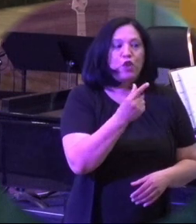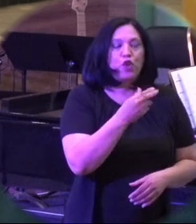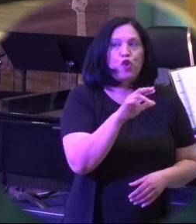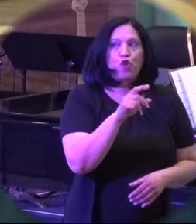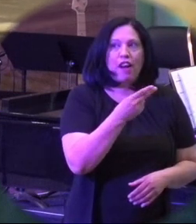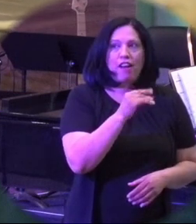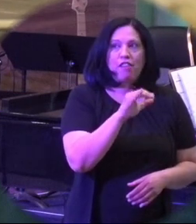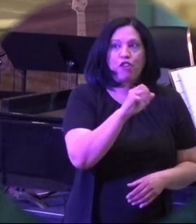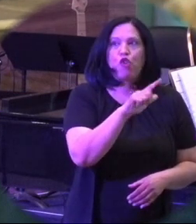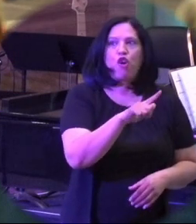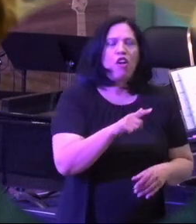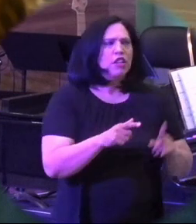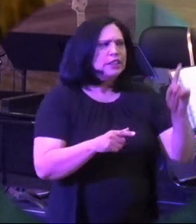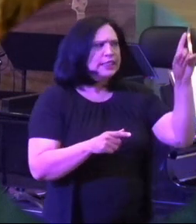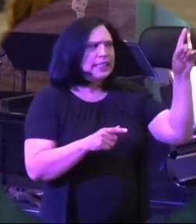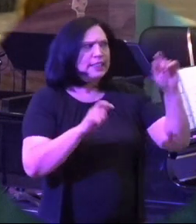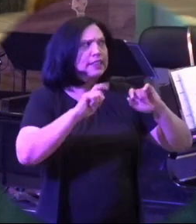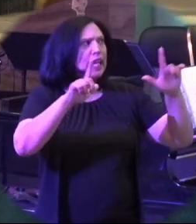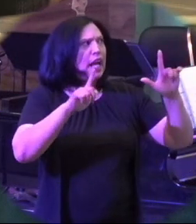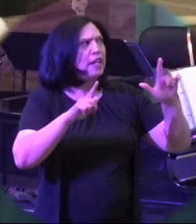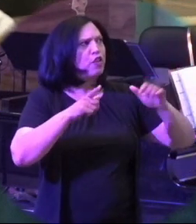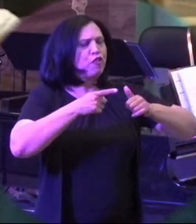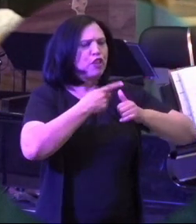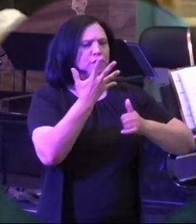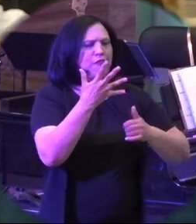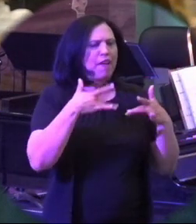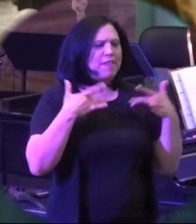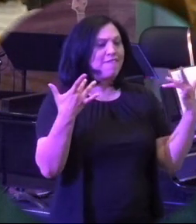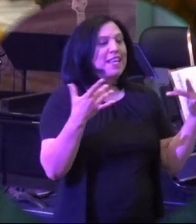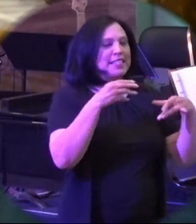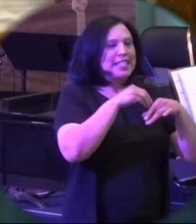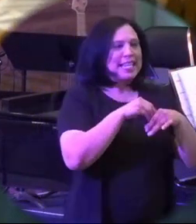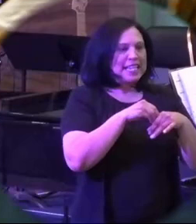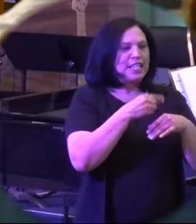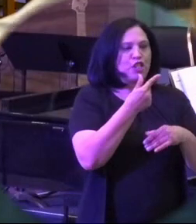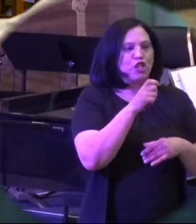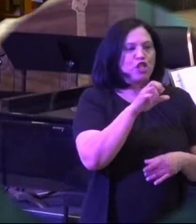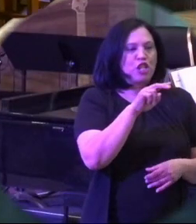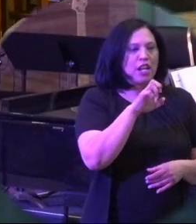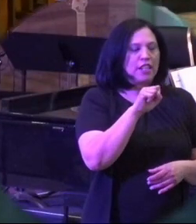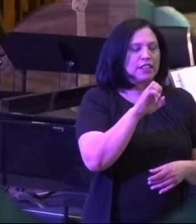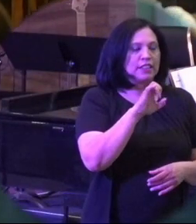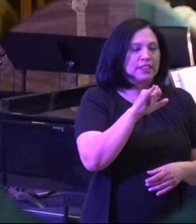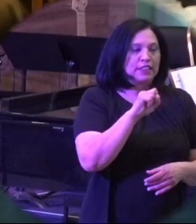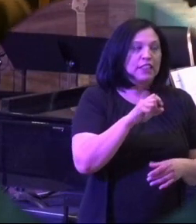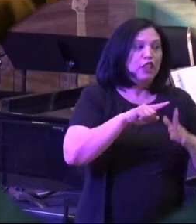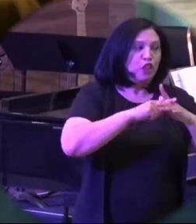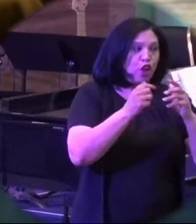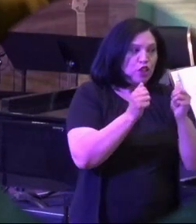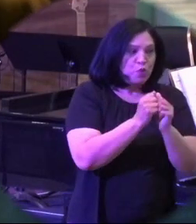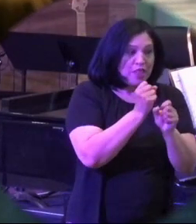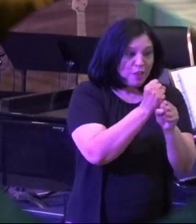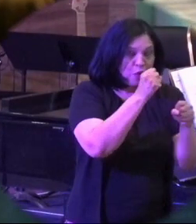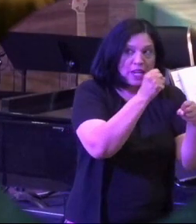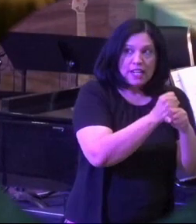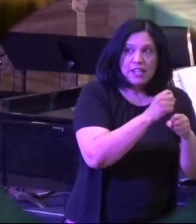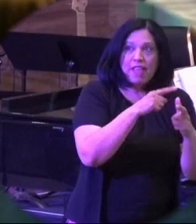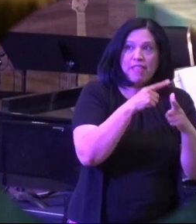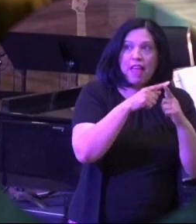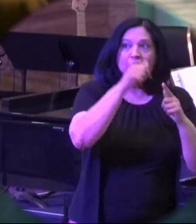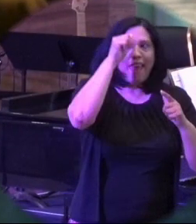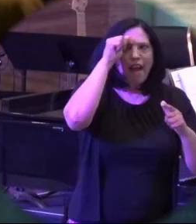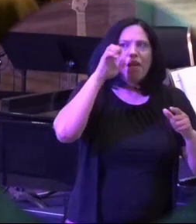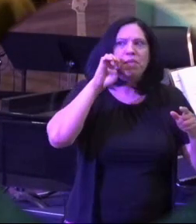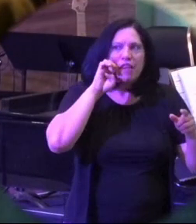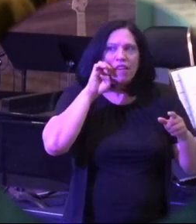reminder of the first 5 events of Genesis. We start with creation, and then we get to Adam and Eve and the fall into sin.